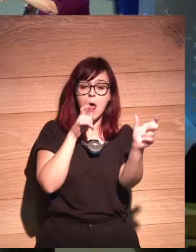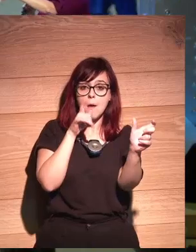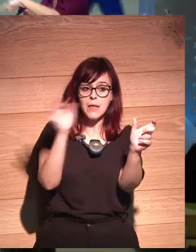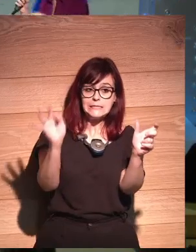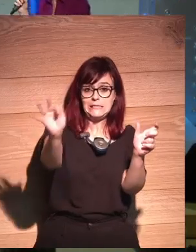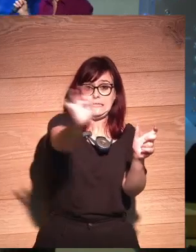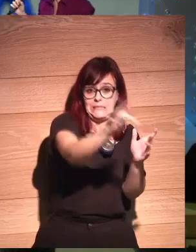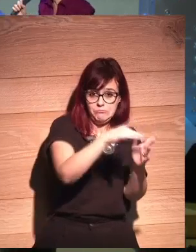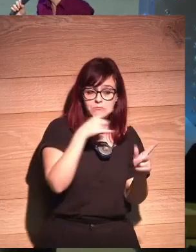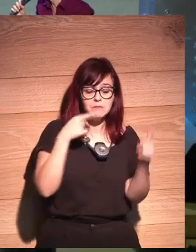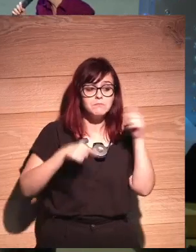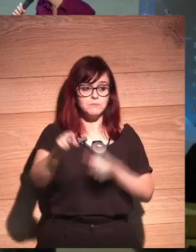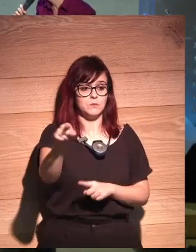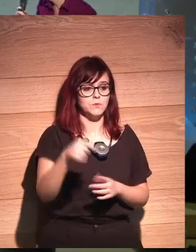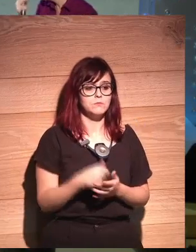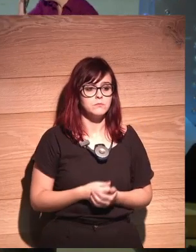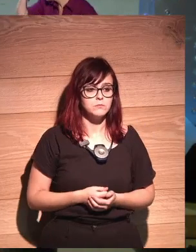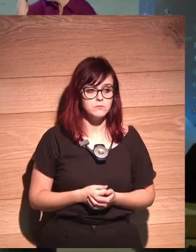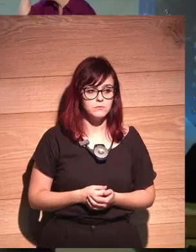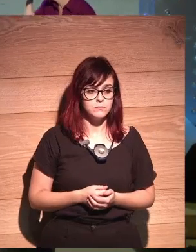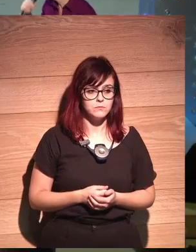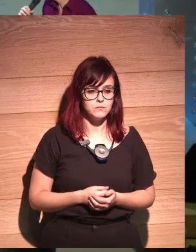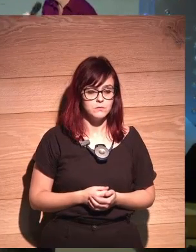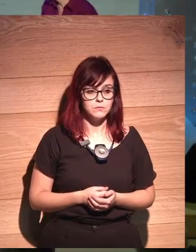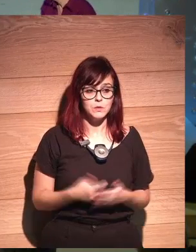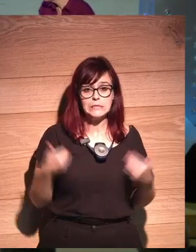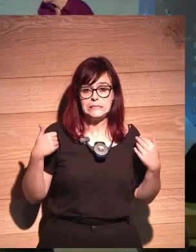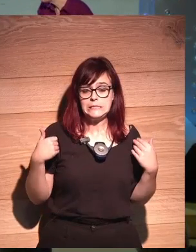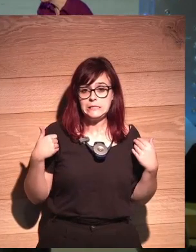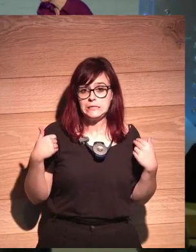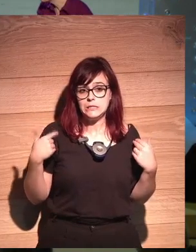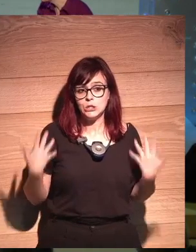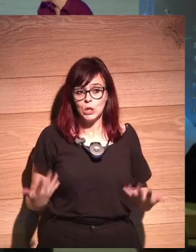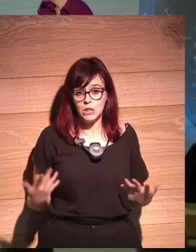I think someone else wants to take the floor. Yes, go ahead.